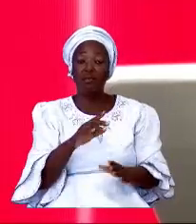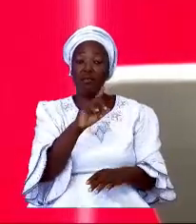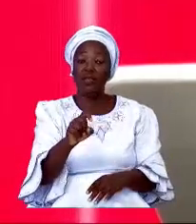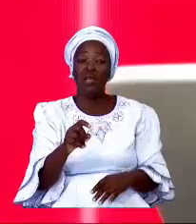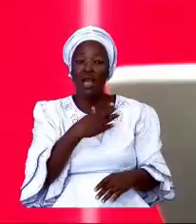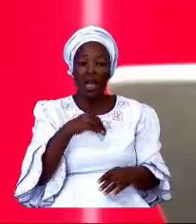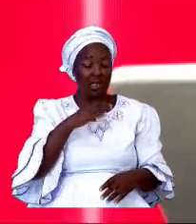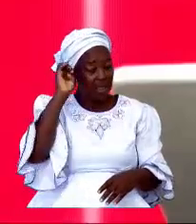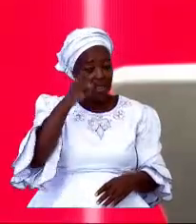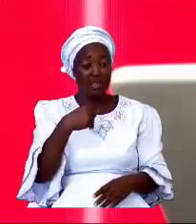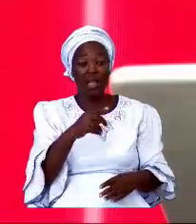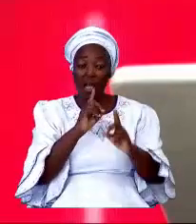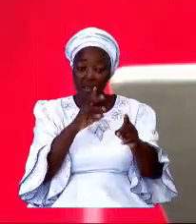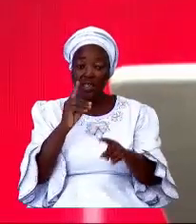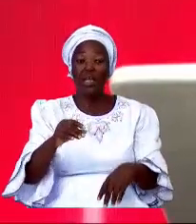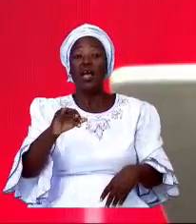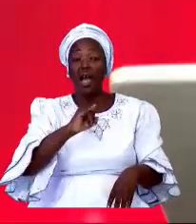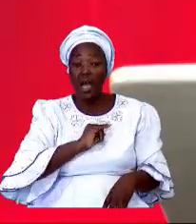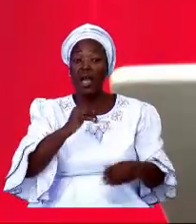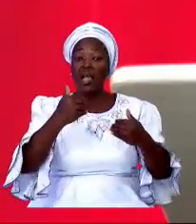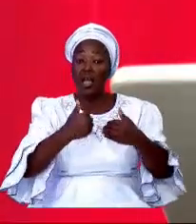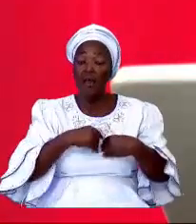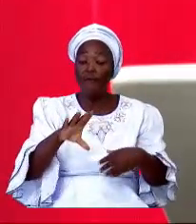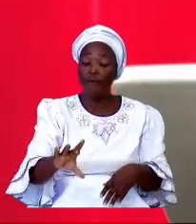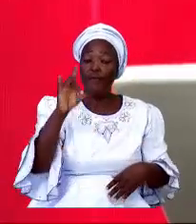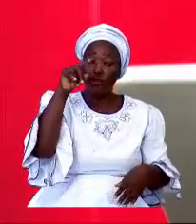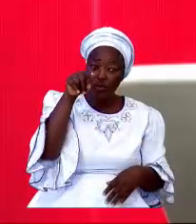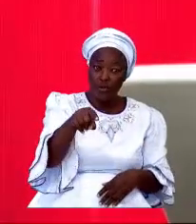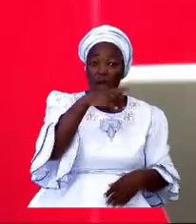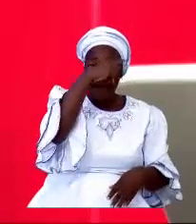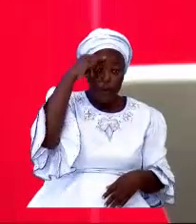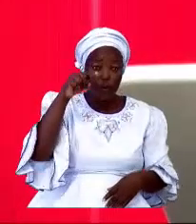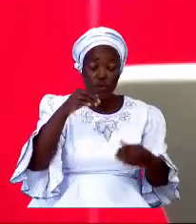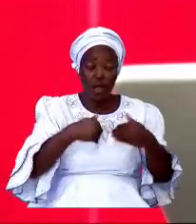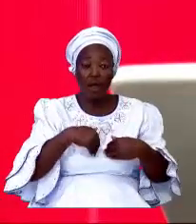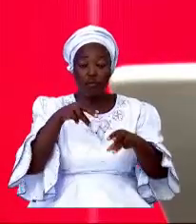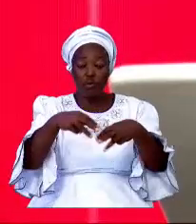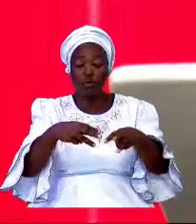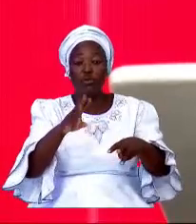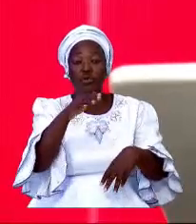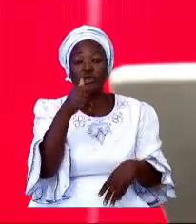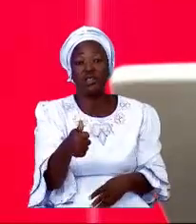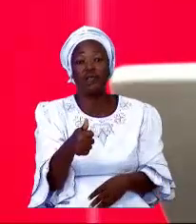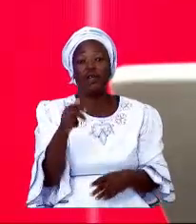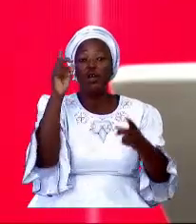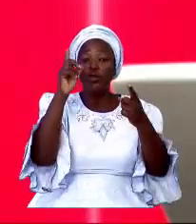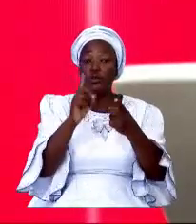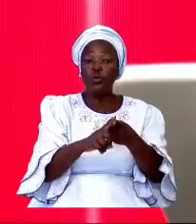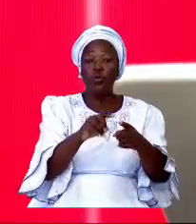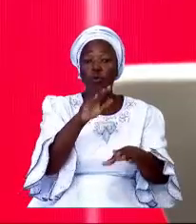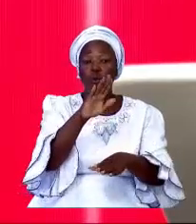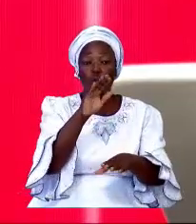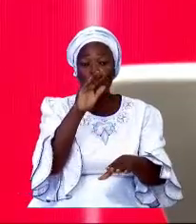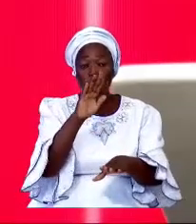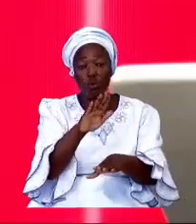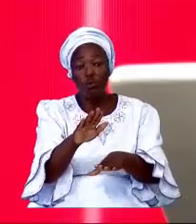O mine enemy? And he answered, I have found thee, because thou hast